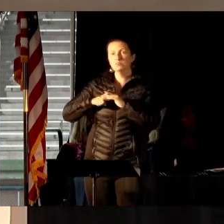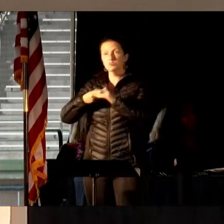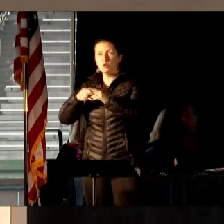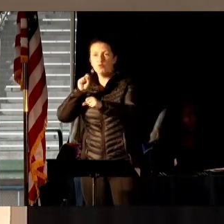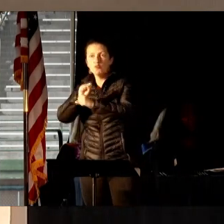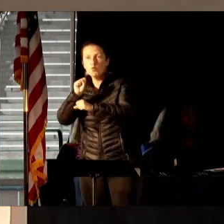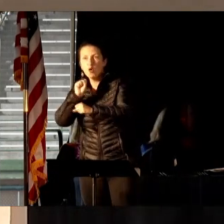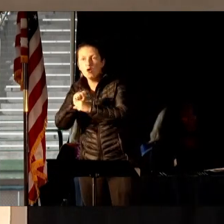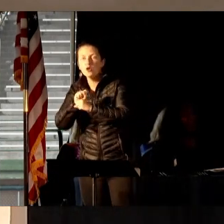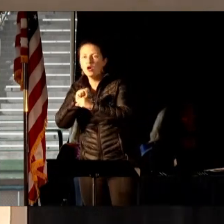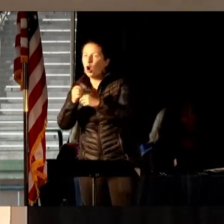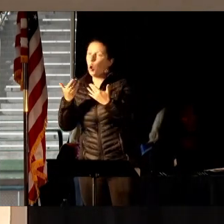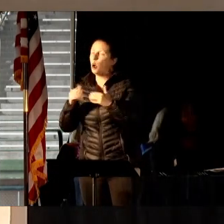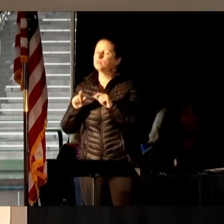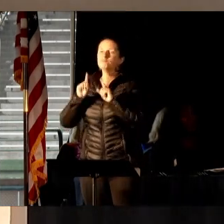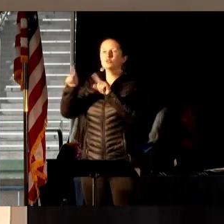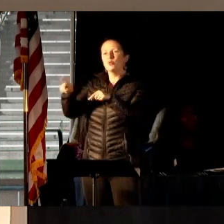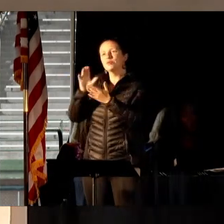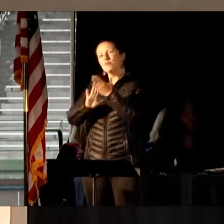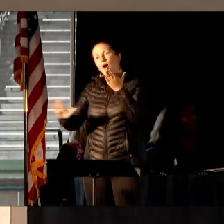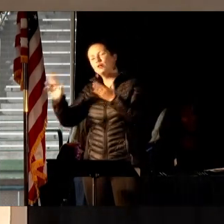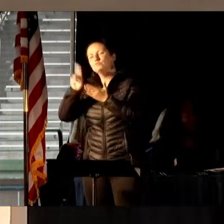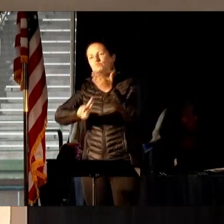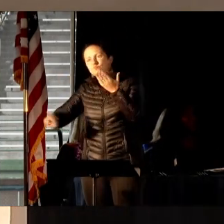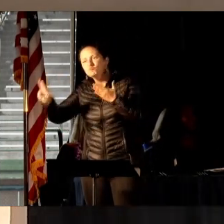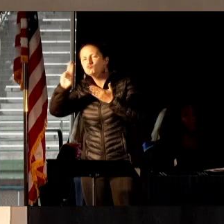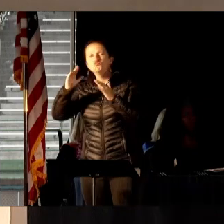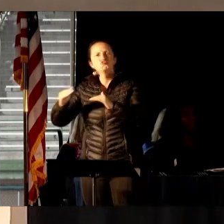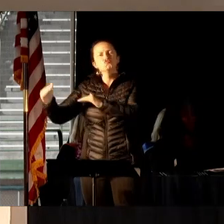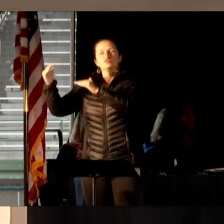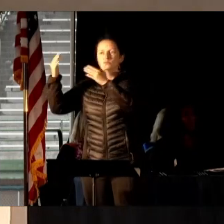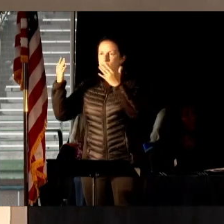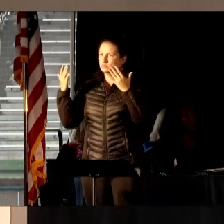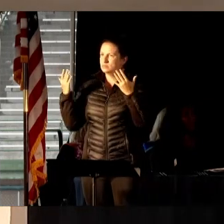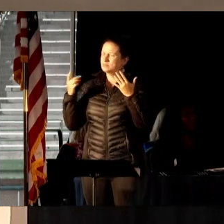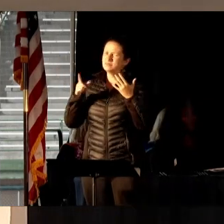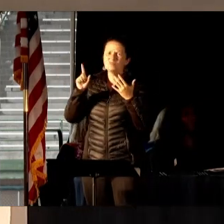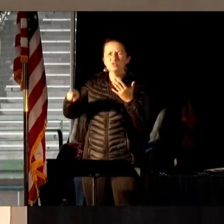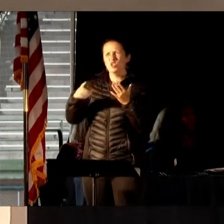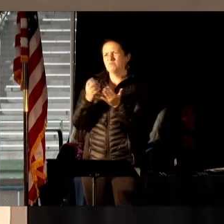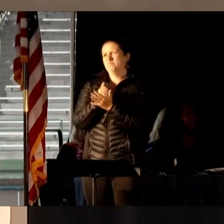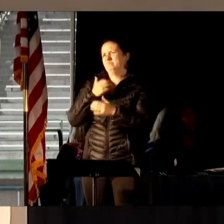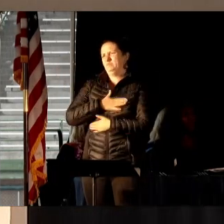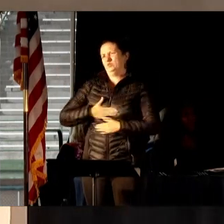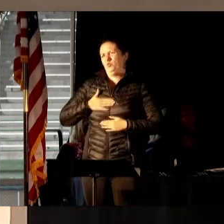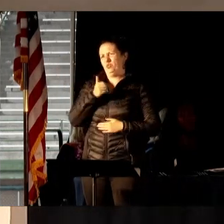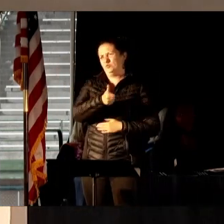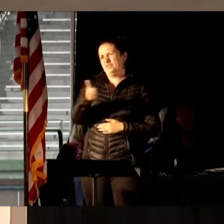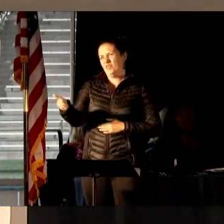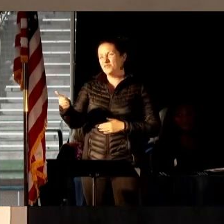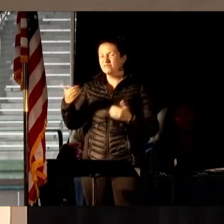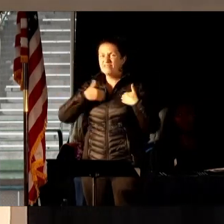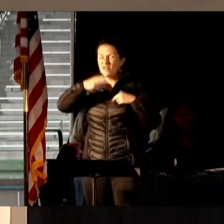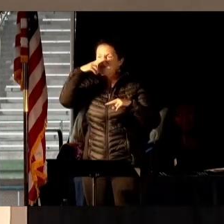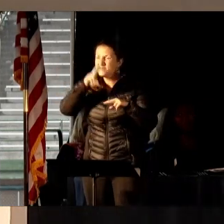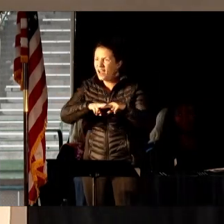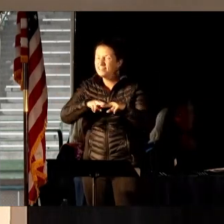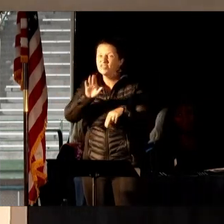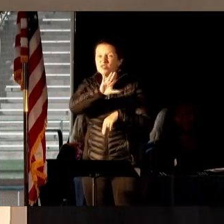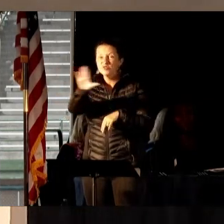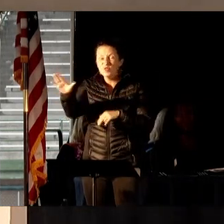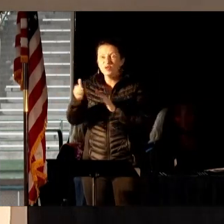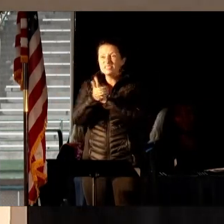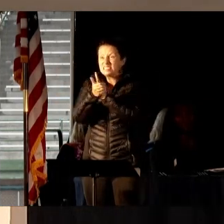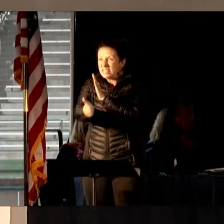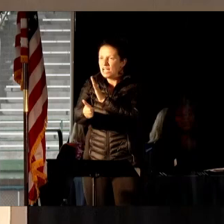or continuing your education, enjoy yourself, have fun, apply your unique skills to the opportunities that await